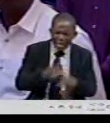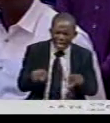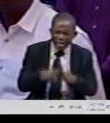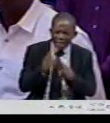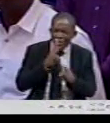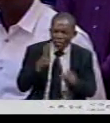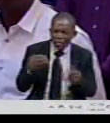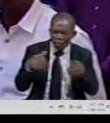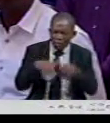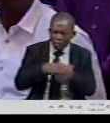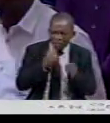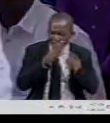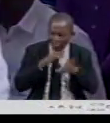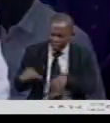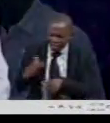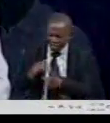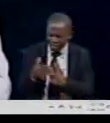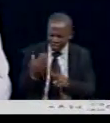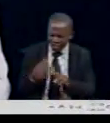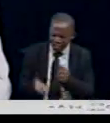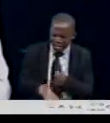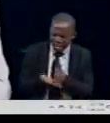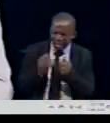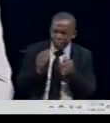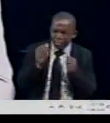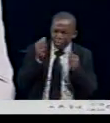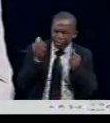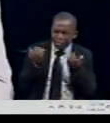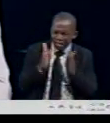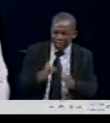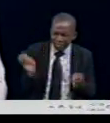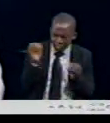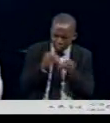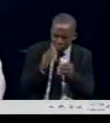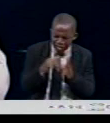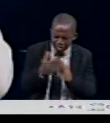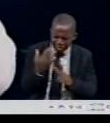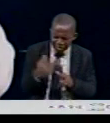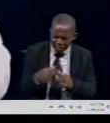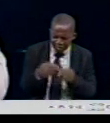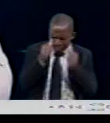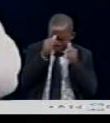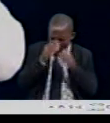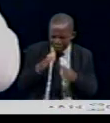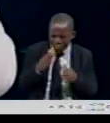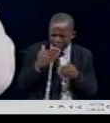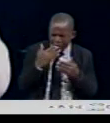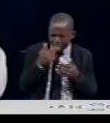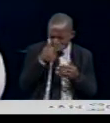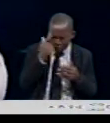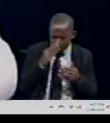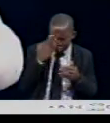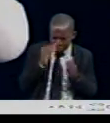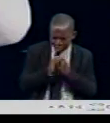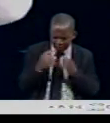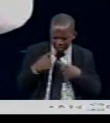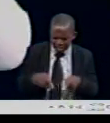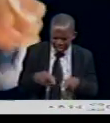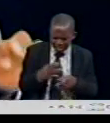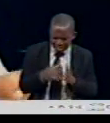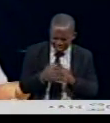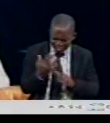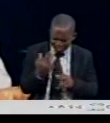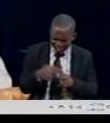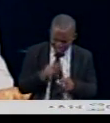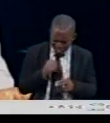let this vision come to reality. Thank you, Father, because we know you have answered. In Jesus' mighty name